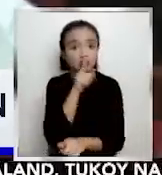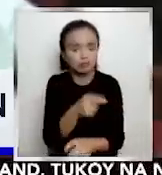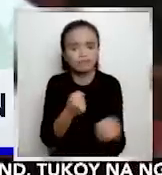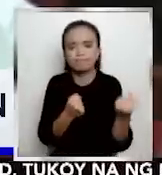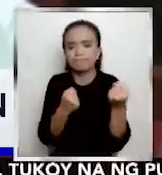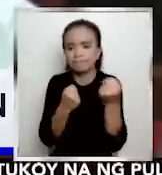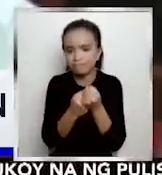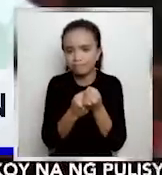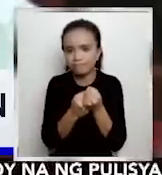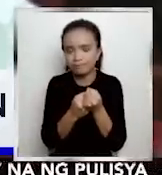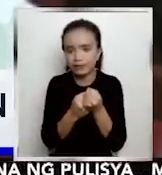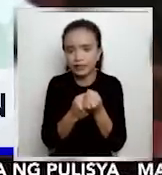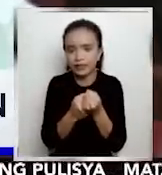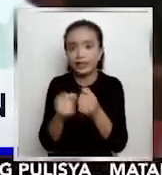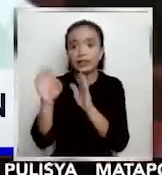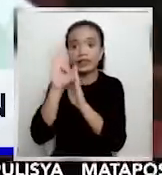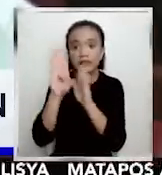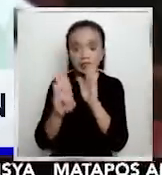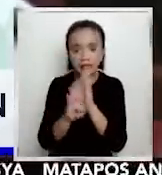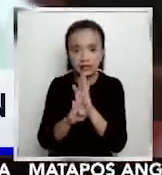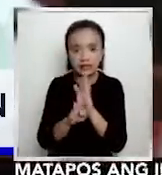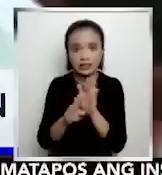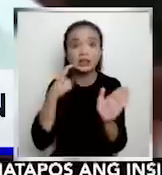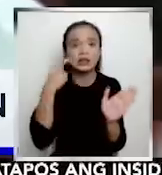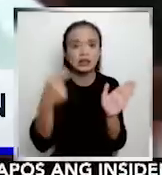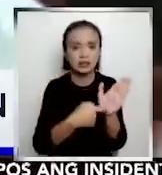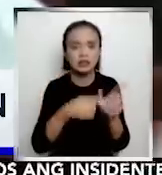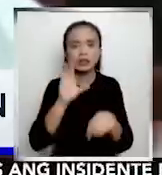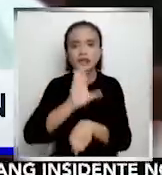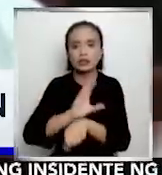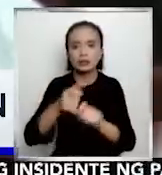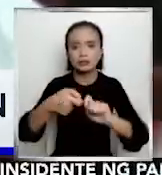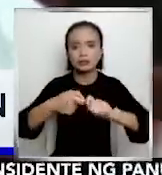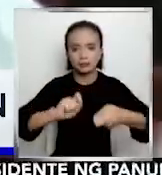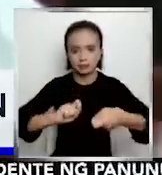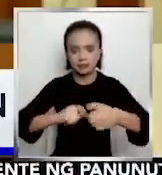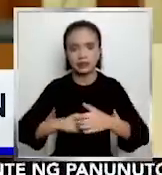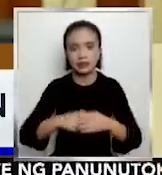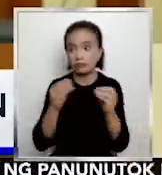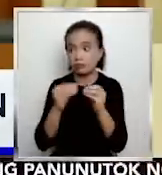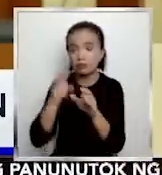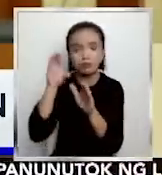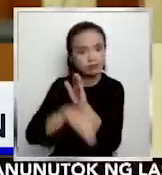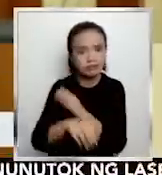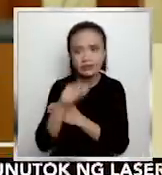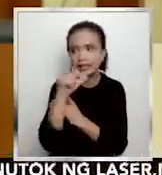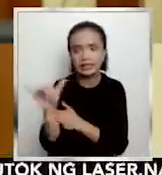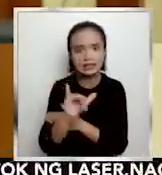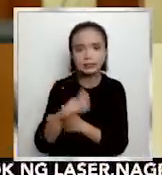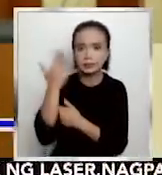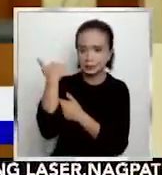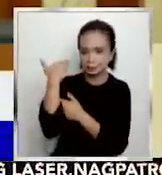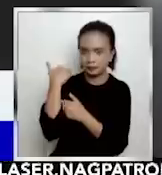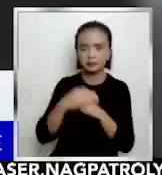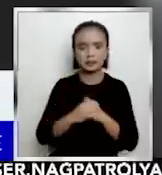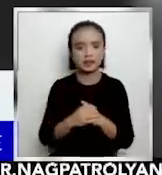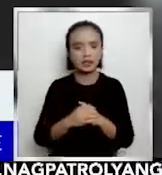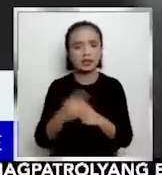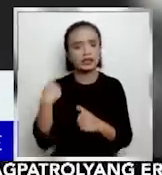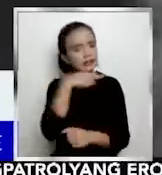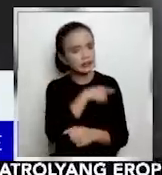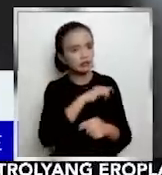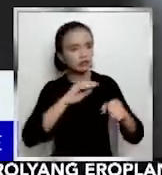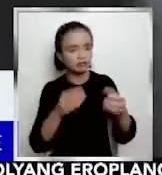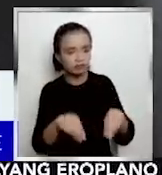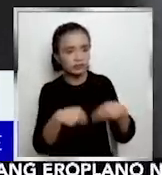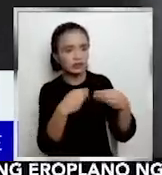bill recognizing church annulment. It's going to be cheaper than the usual one. We're giving our full support to the